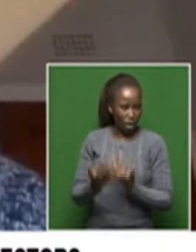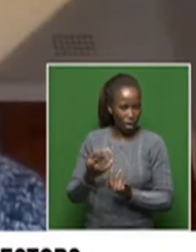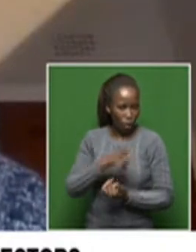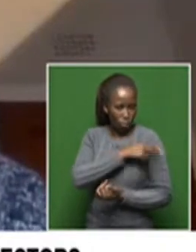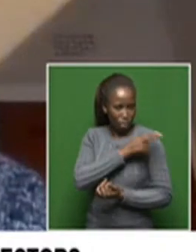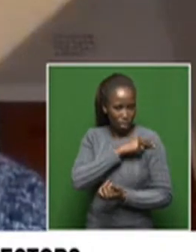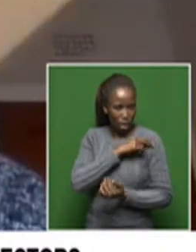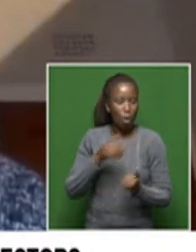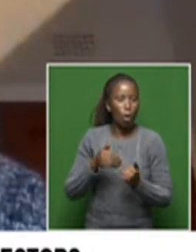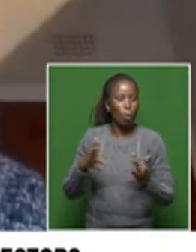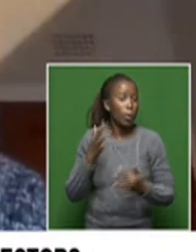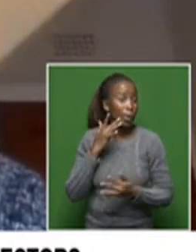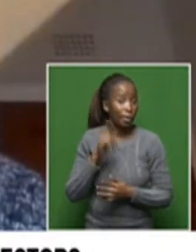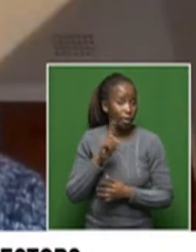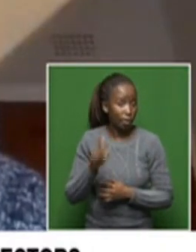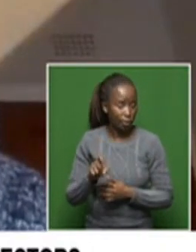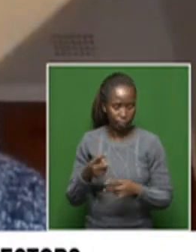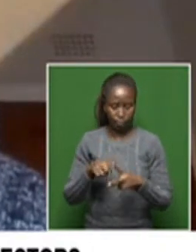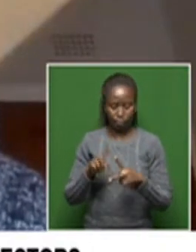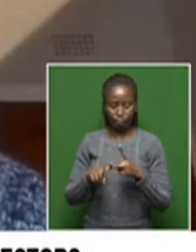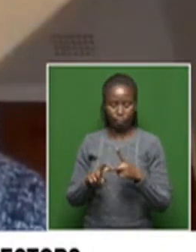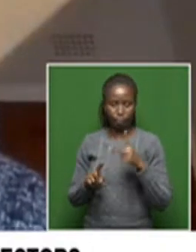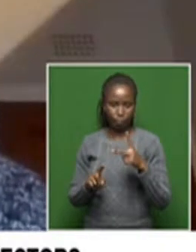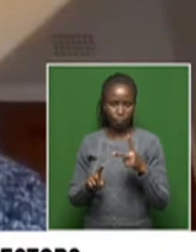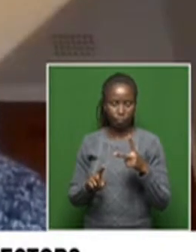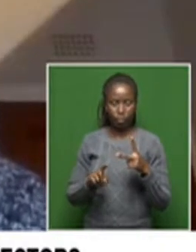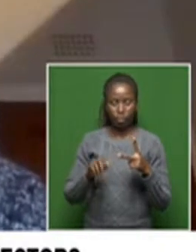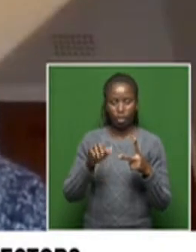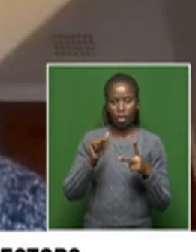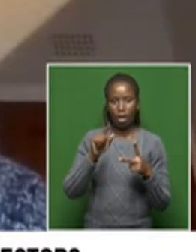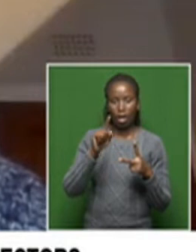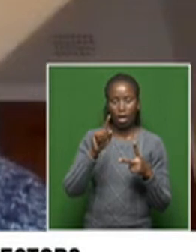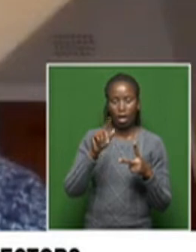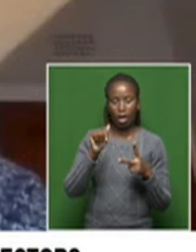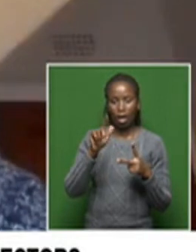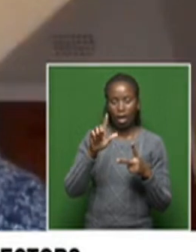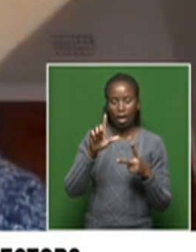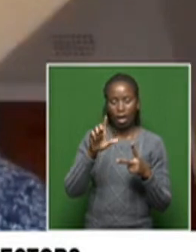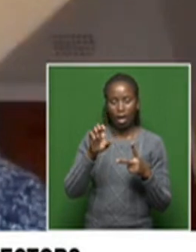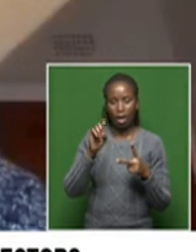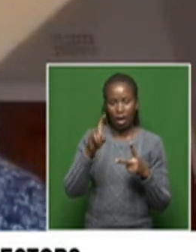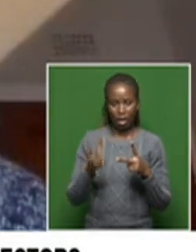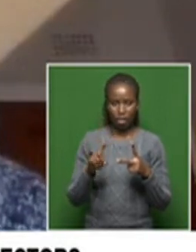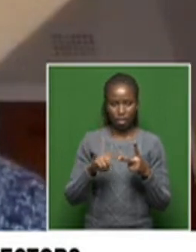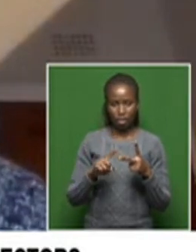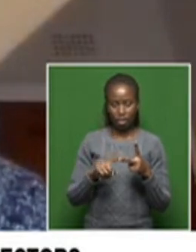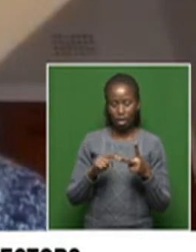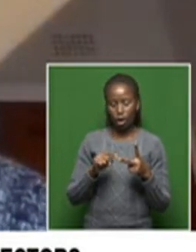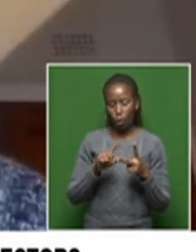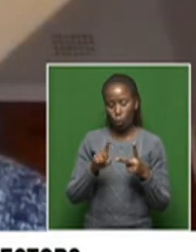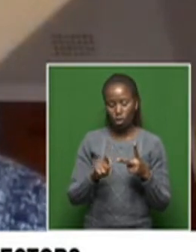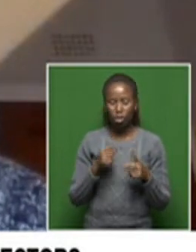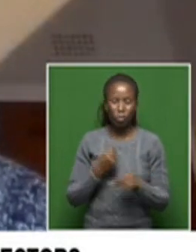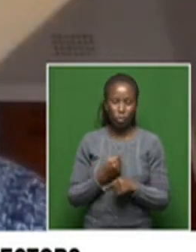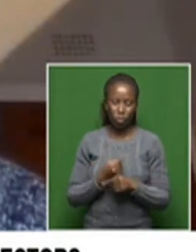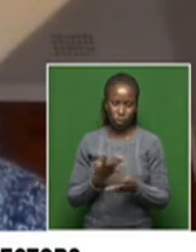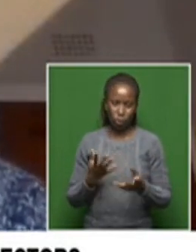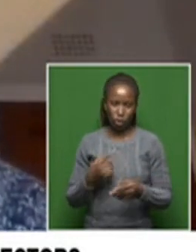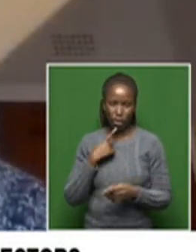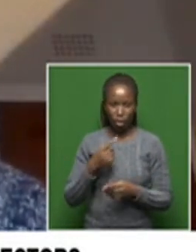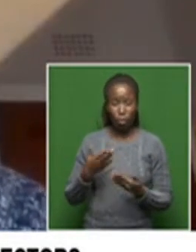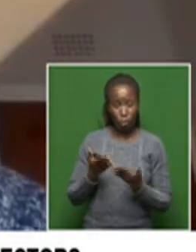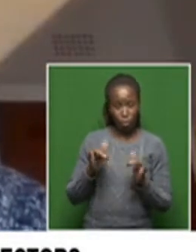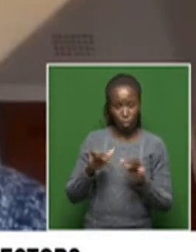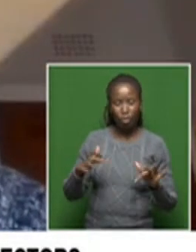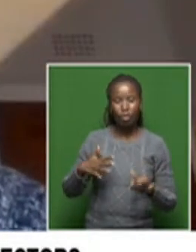reopened? We have a question from Alex Winning, and actually this is a frequently asked question, colleagues. Everybody wants to